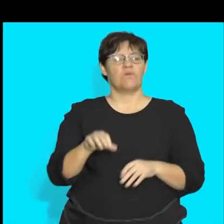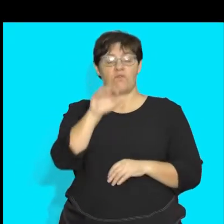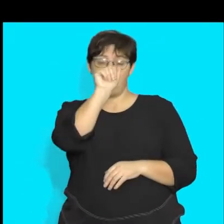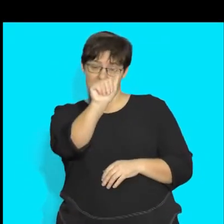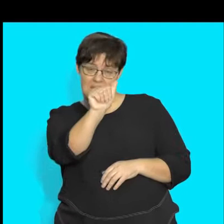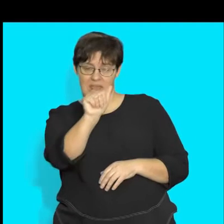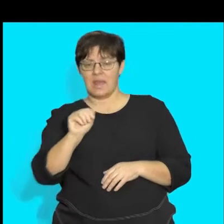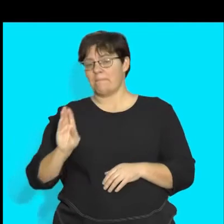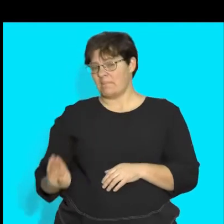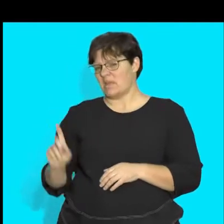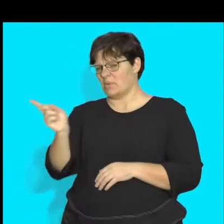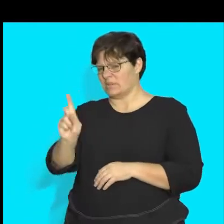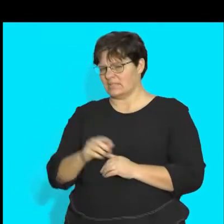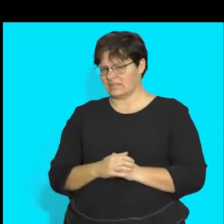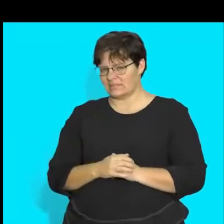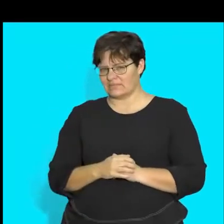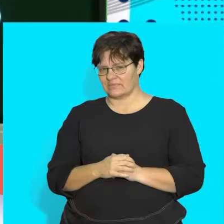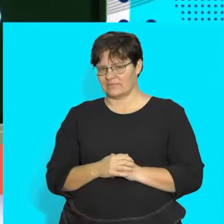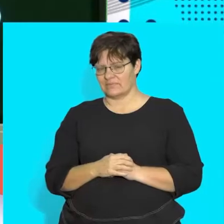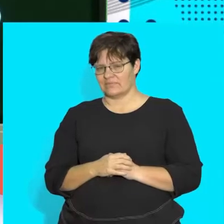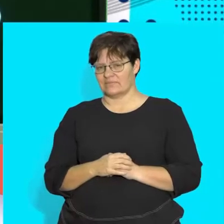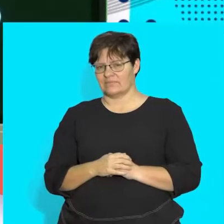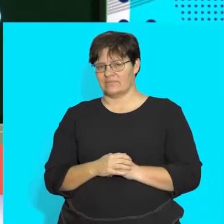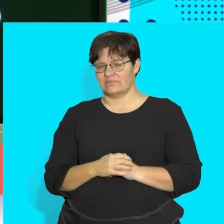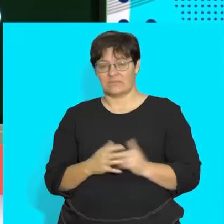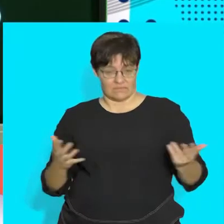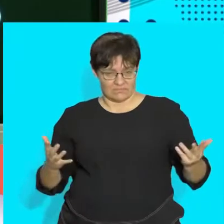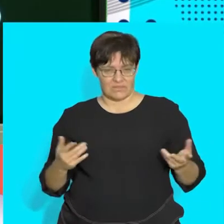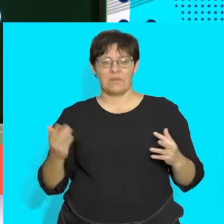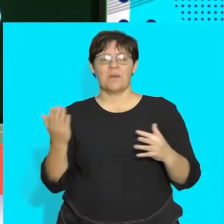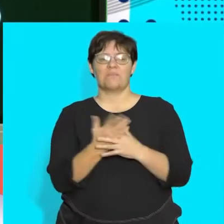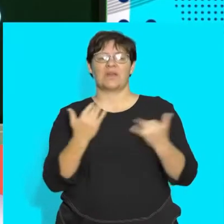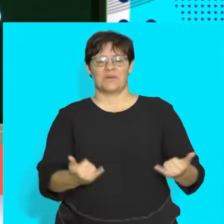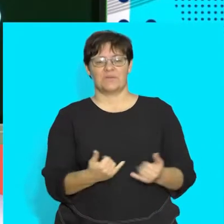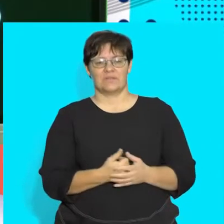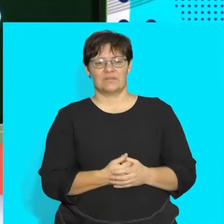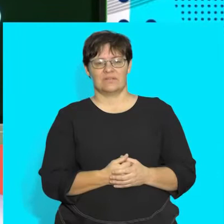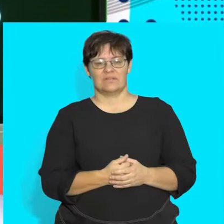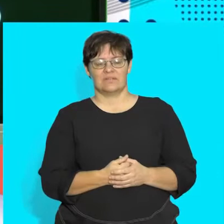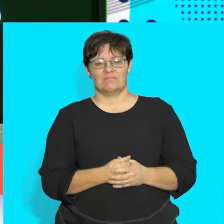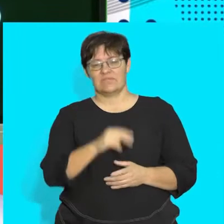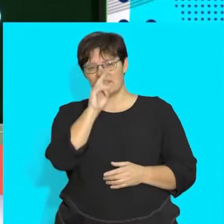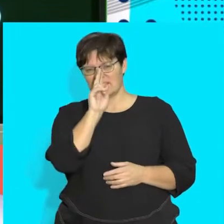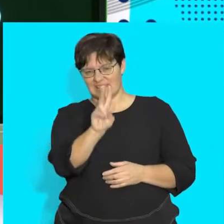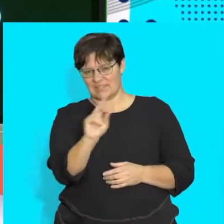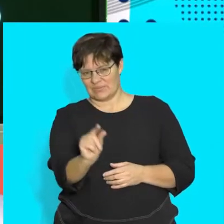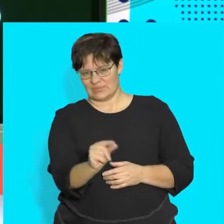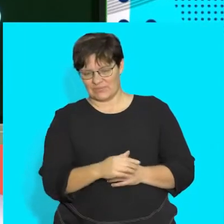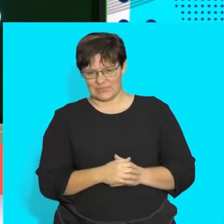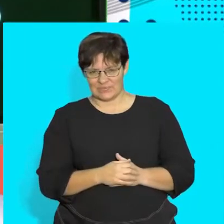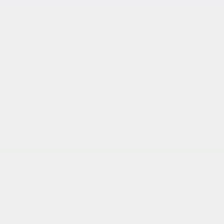A and for B. So we're going to go to an ad break now, and we'll see you guys